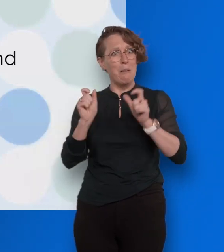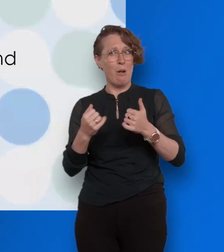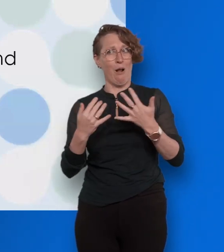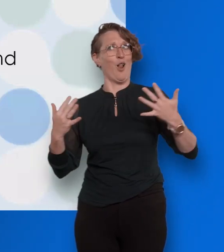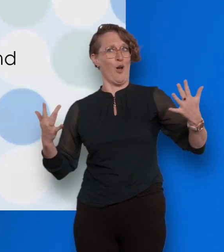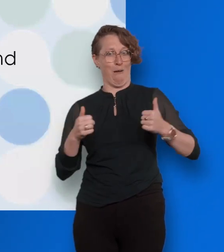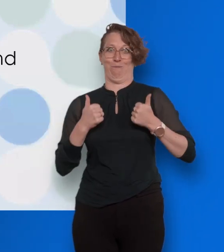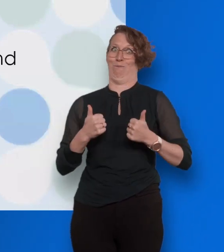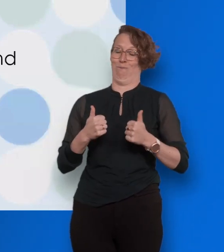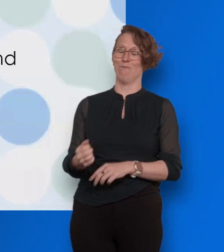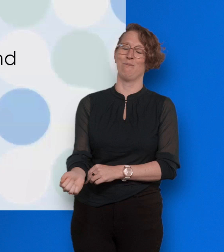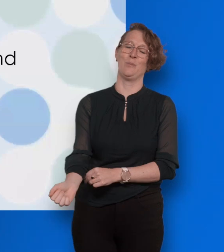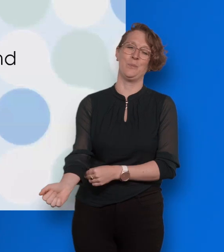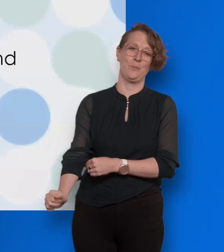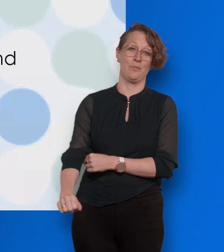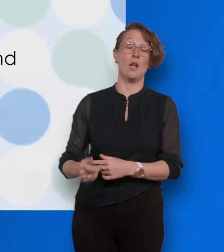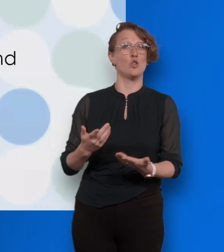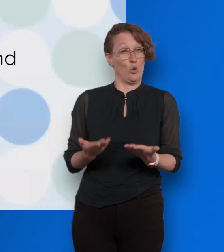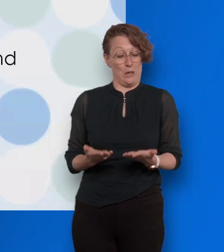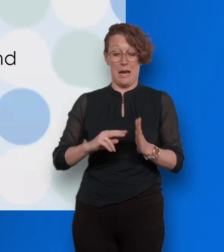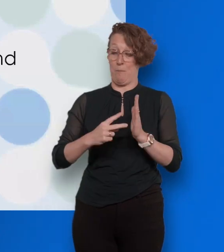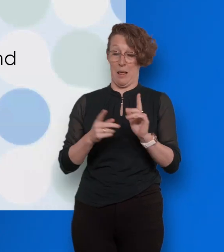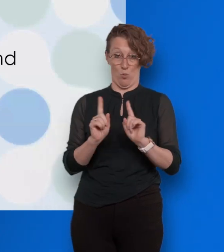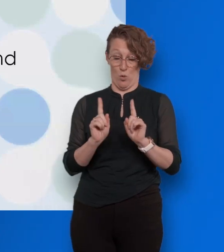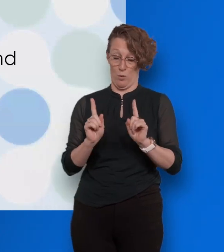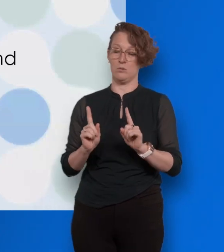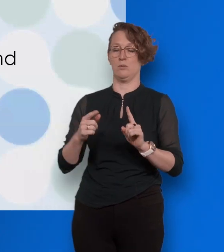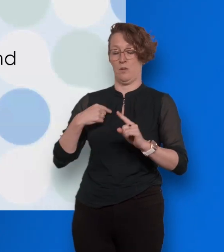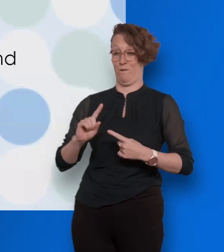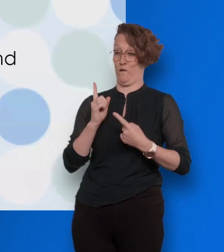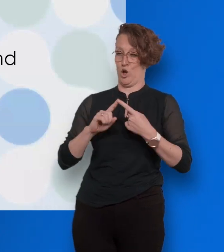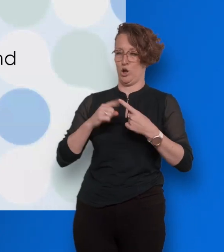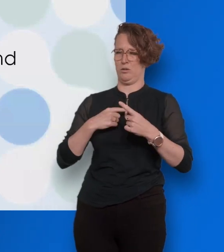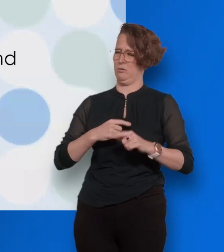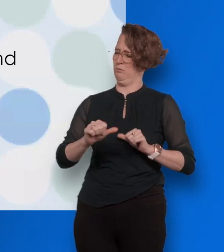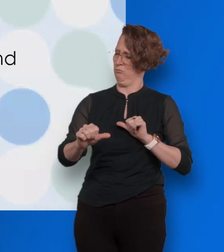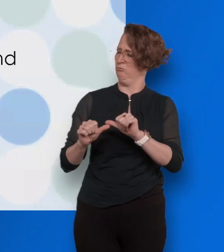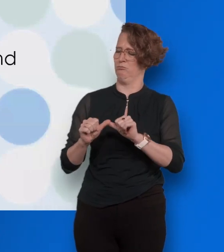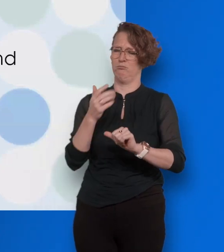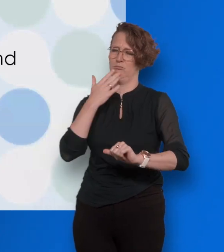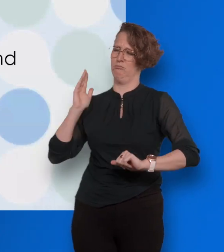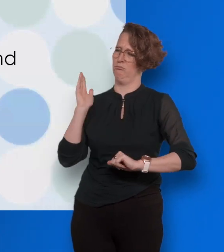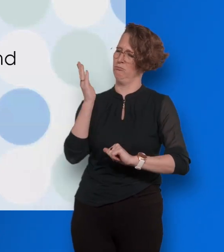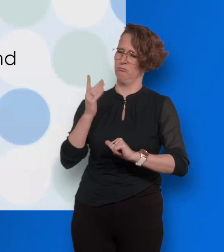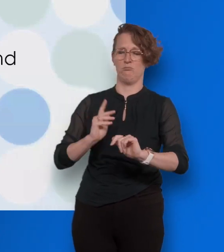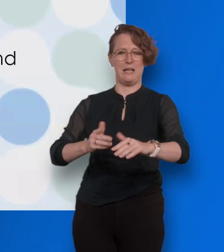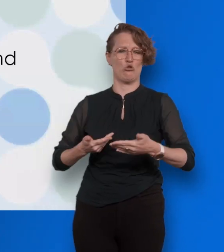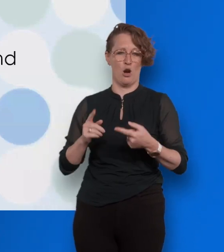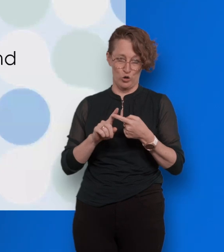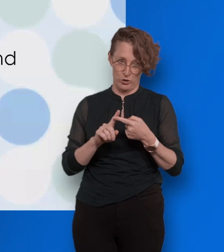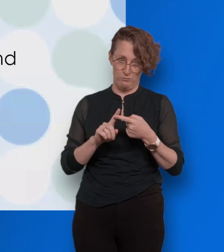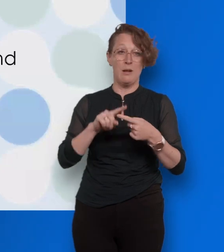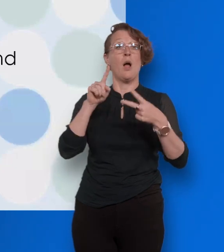number. So our plan is that I give a very quick introduction, and then